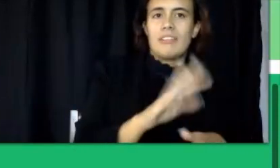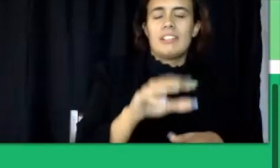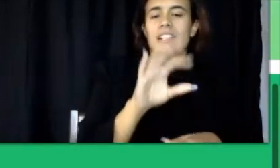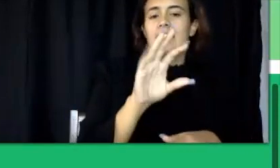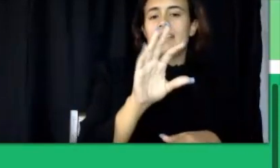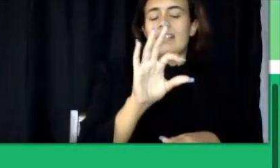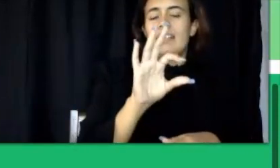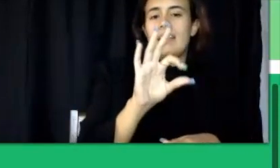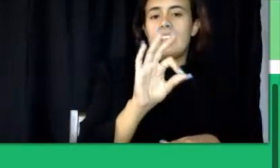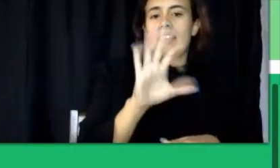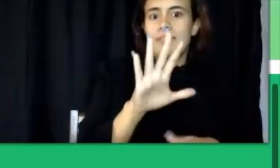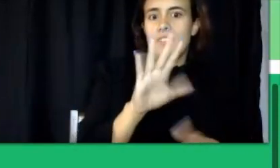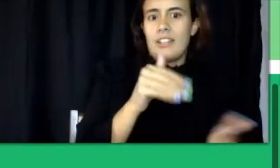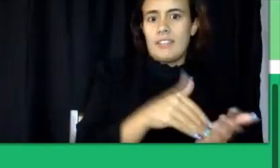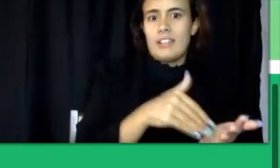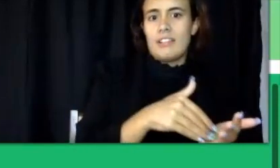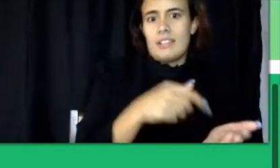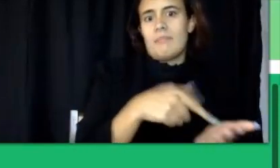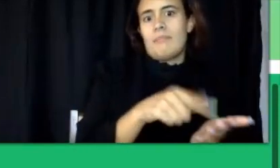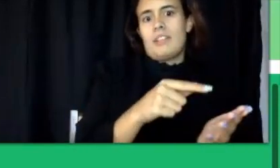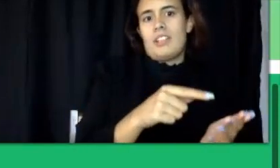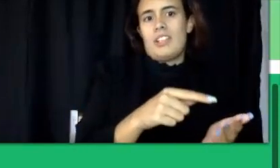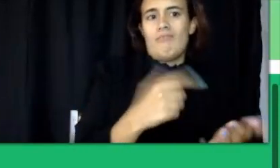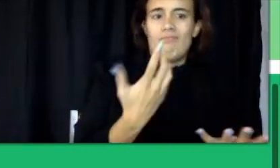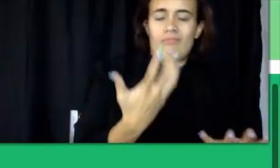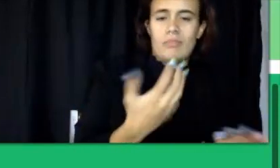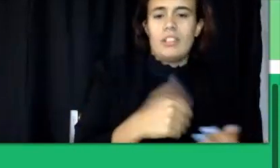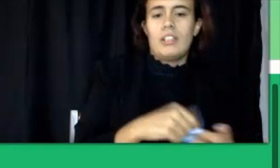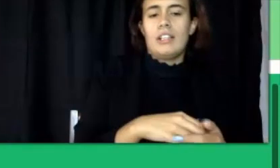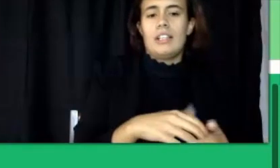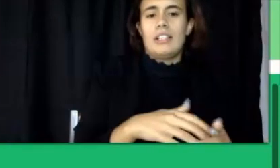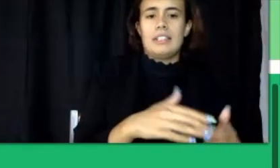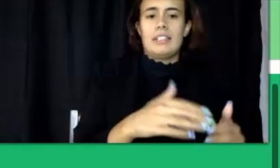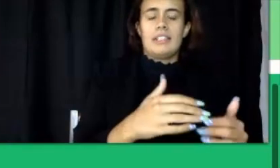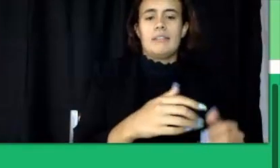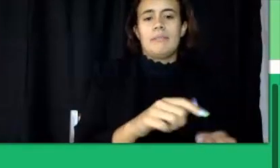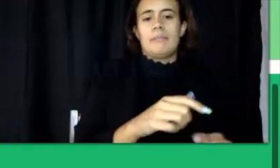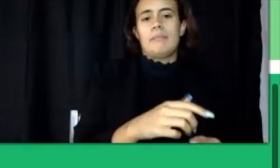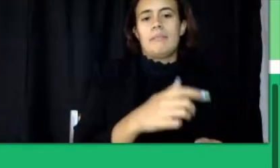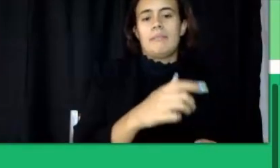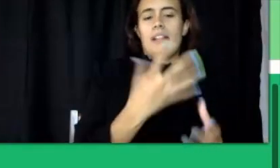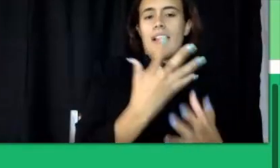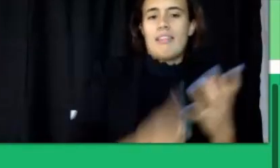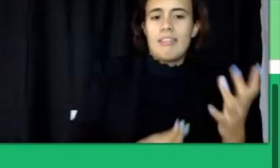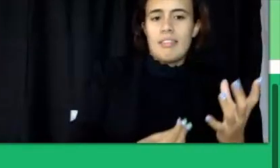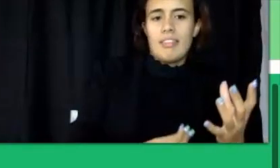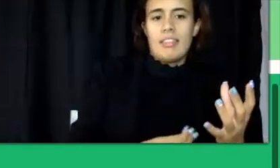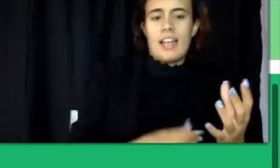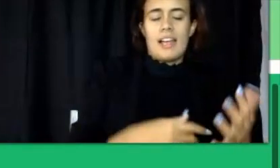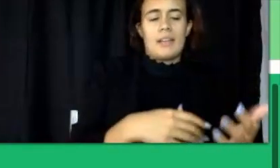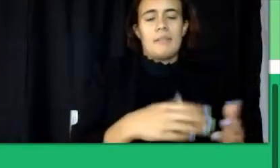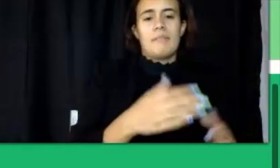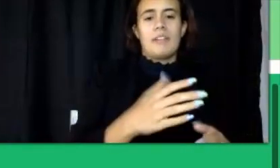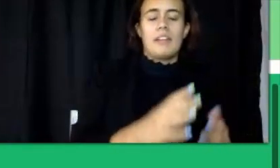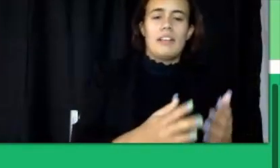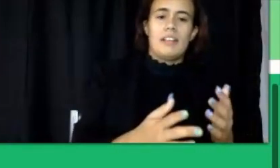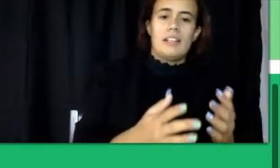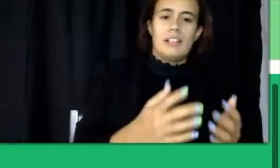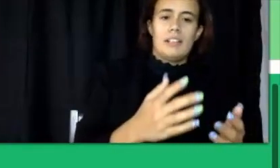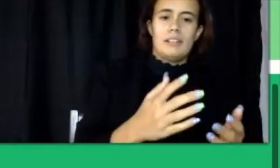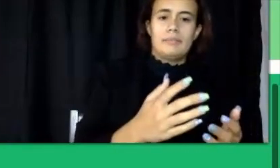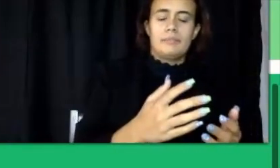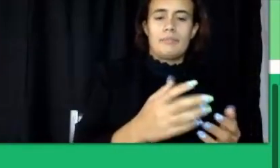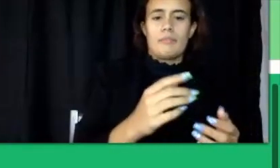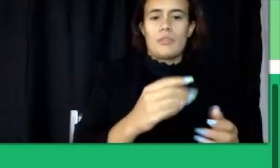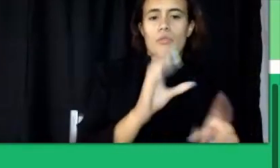$95,000 on it already. It's just a lack of fact that for a lot of people, we don't have access to certain capital. We don't come from certain backgrounds, so they take